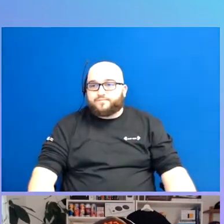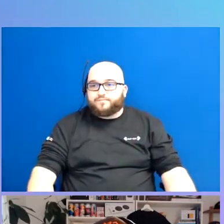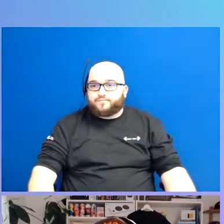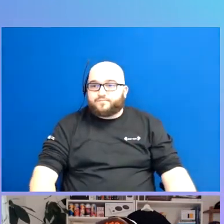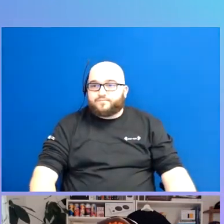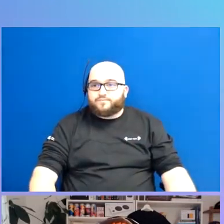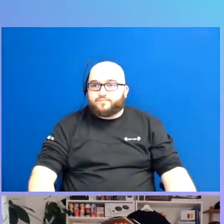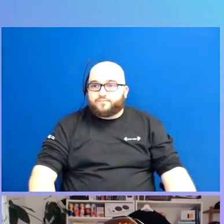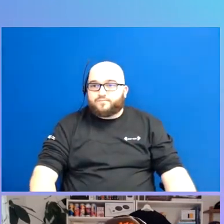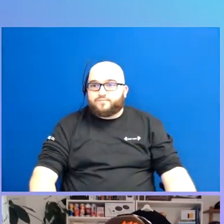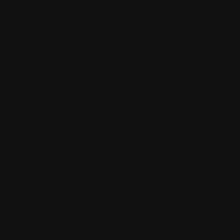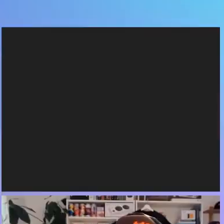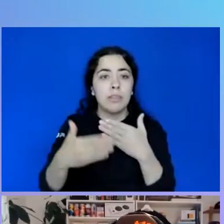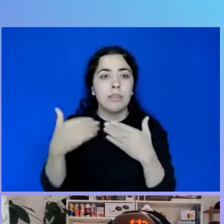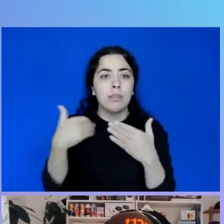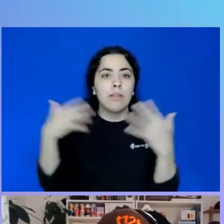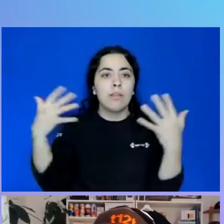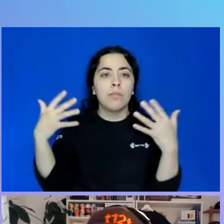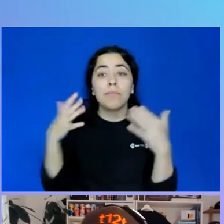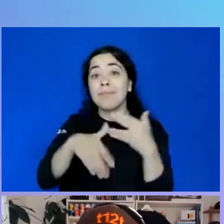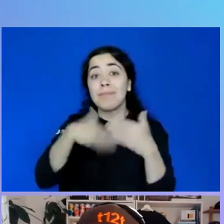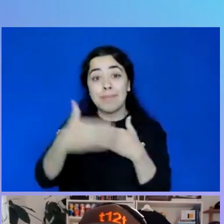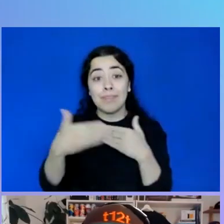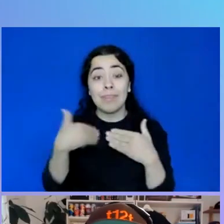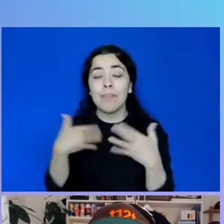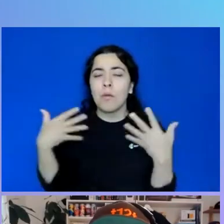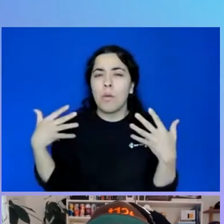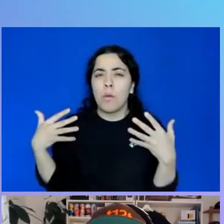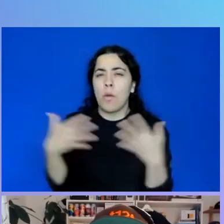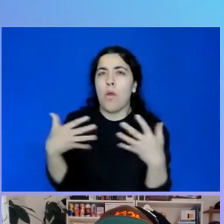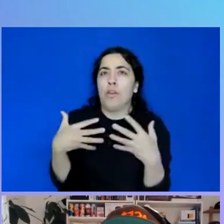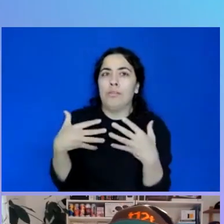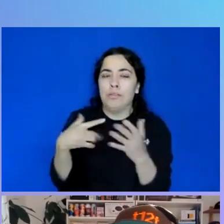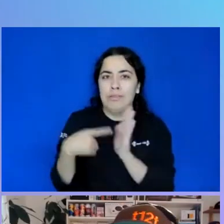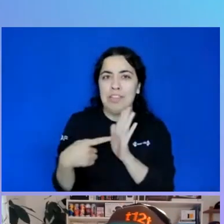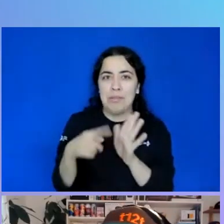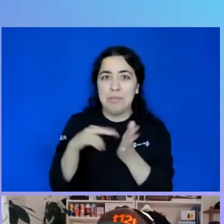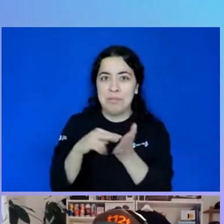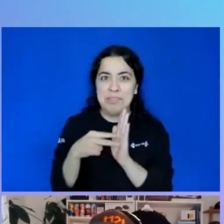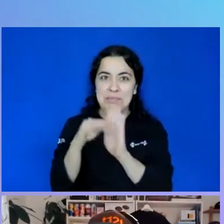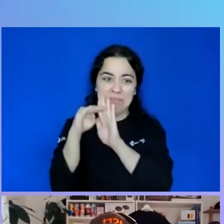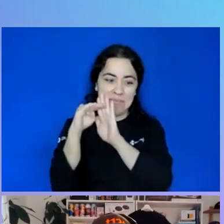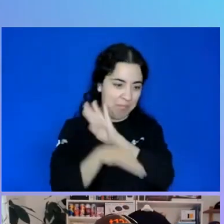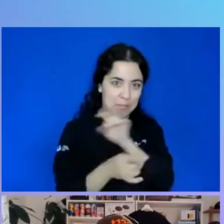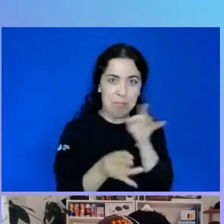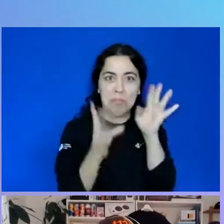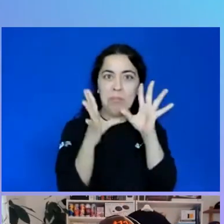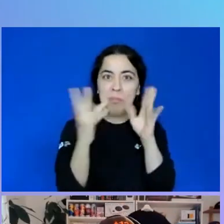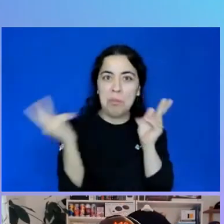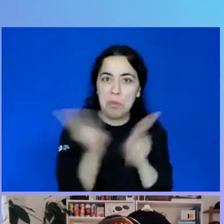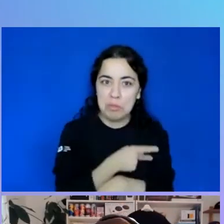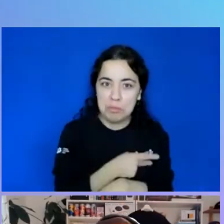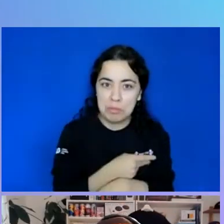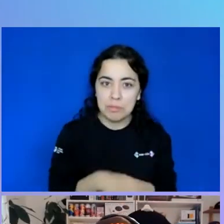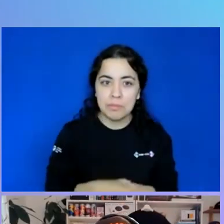And then we have some horror examples, so it gets worse. We're going to continue with Kronans Apotek,